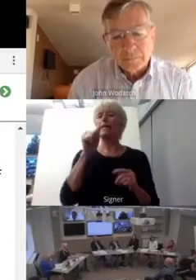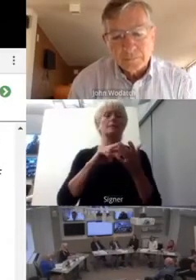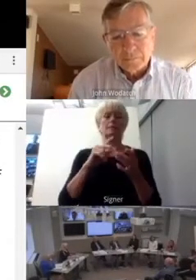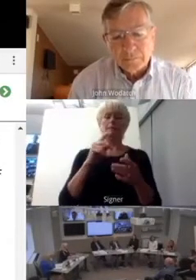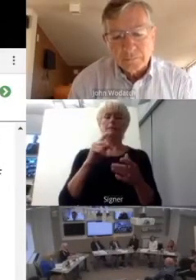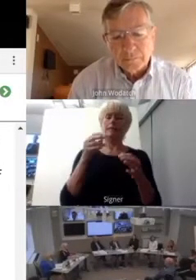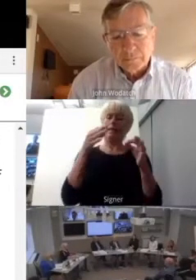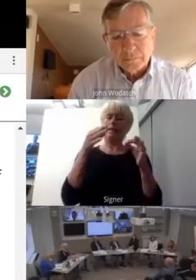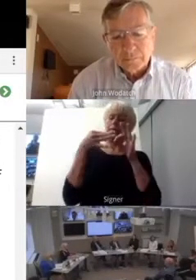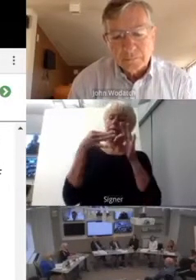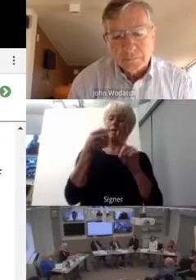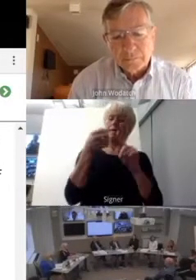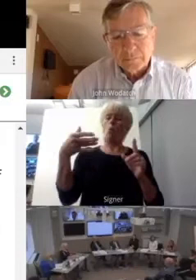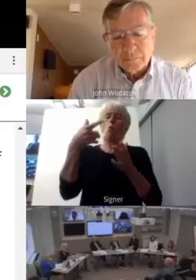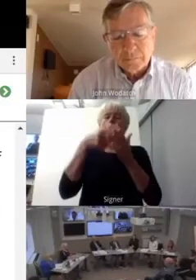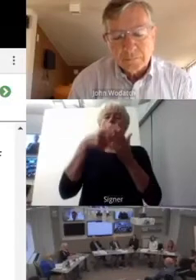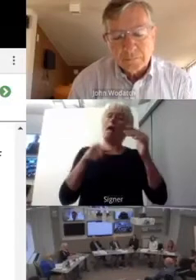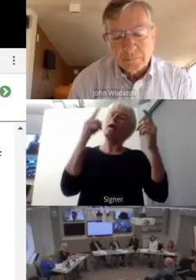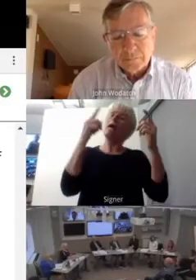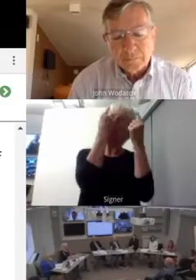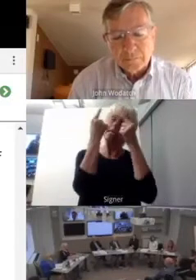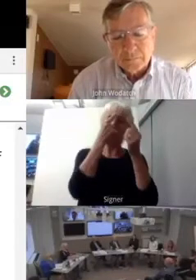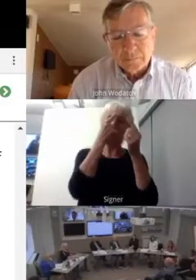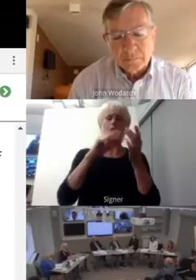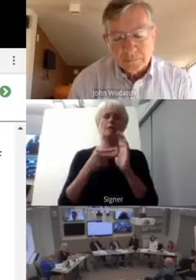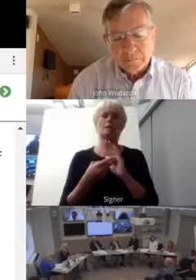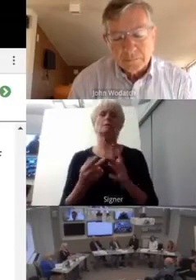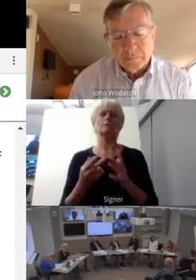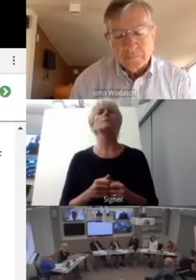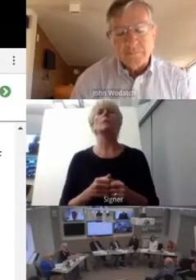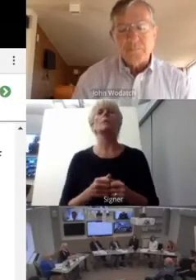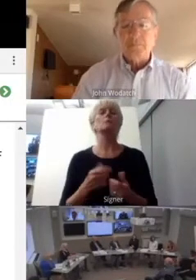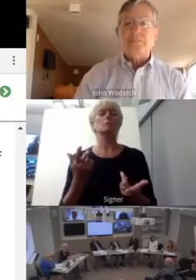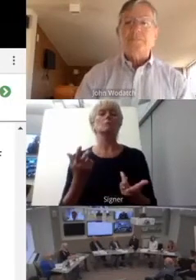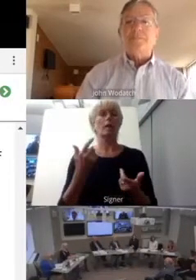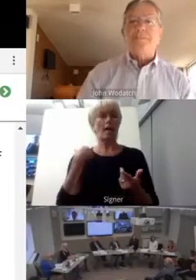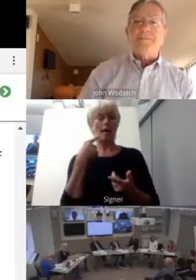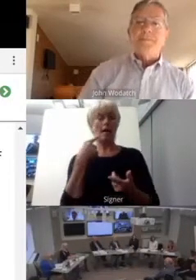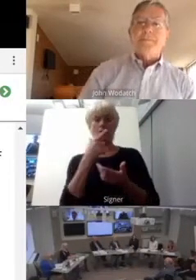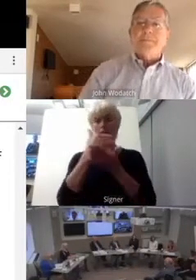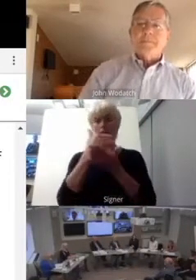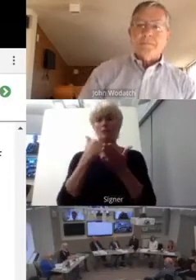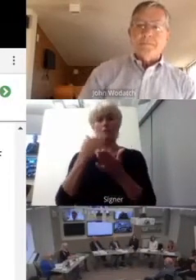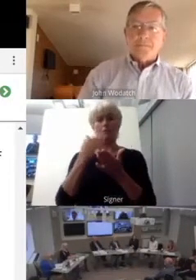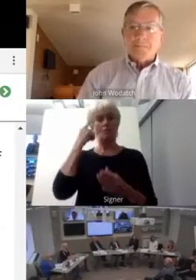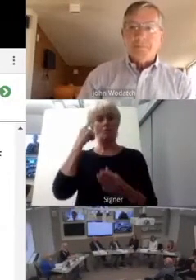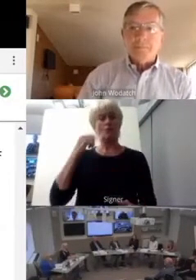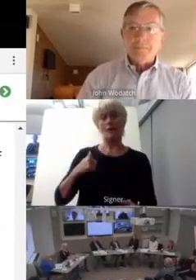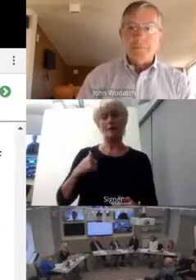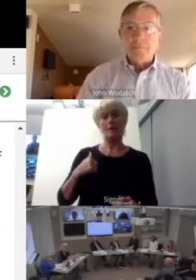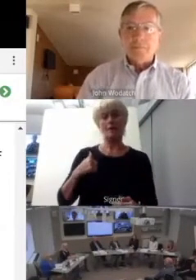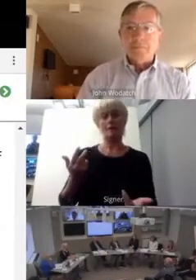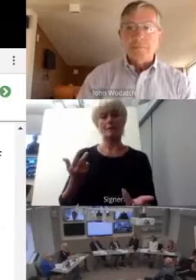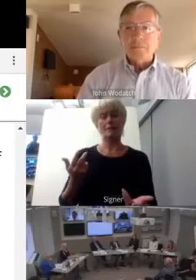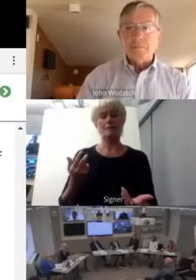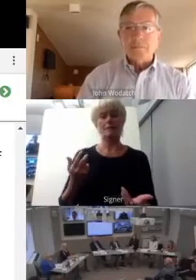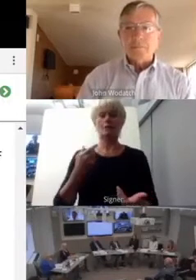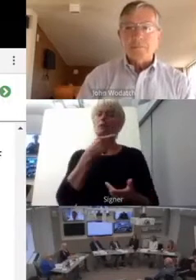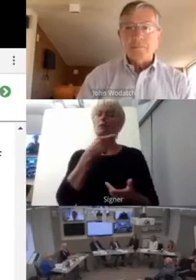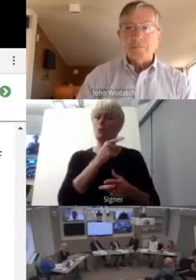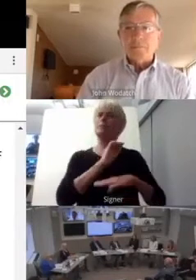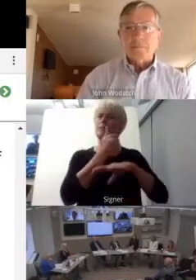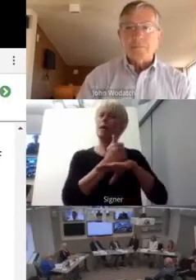us any lessons Canada can learn from your experience setting procurement, setting requirements